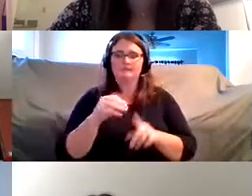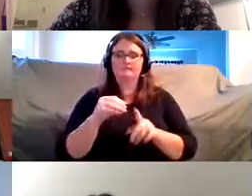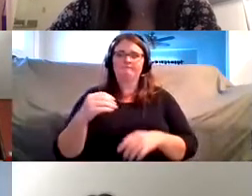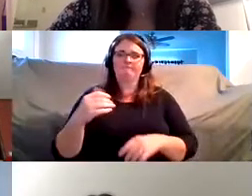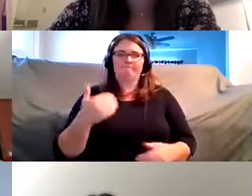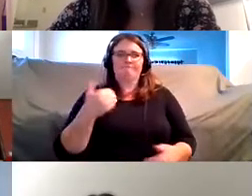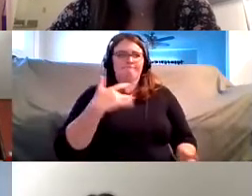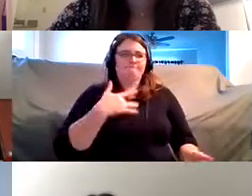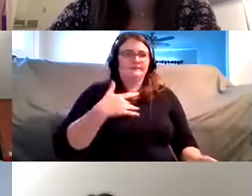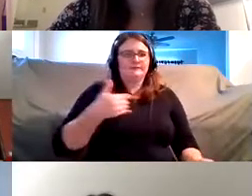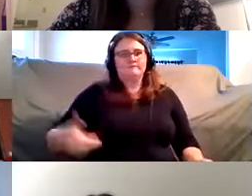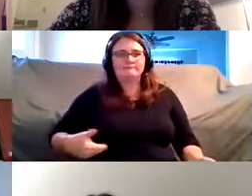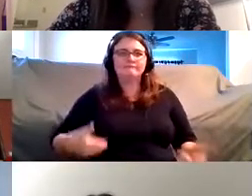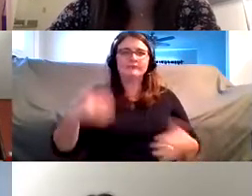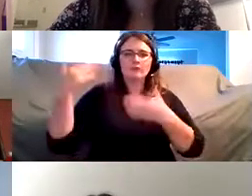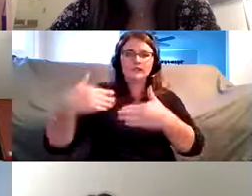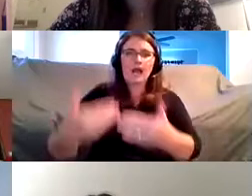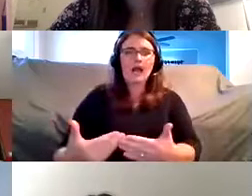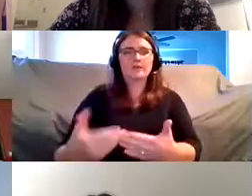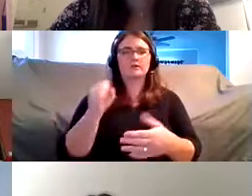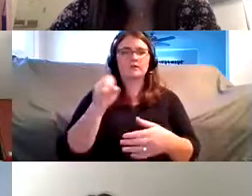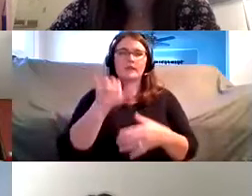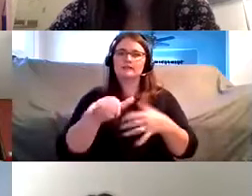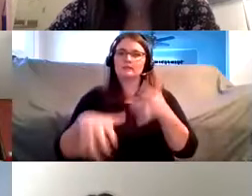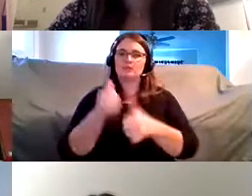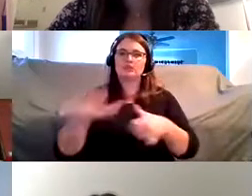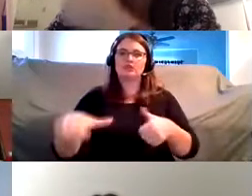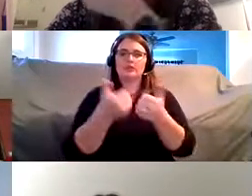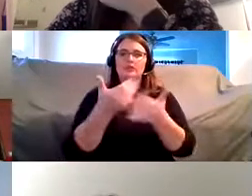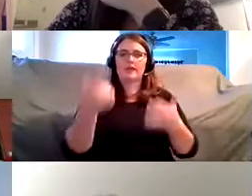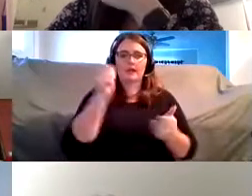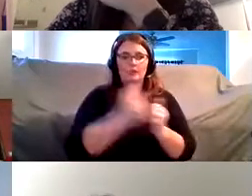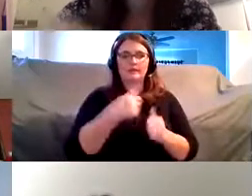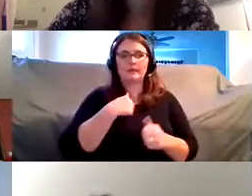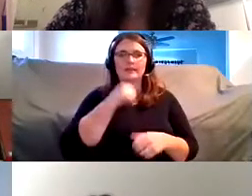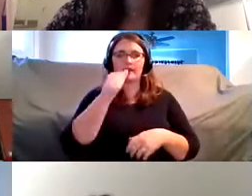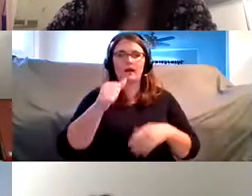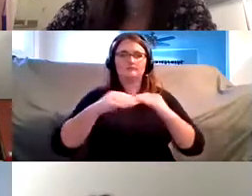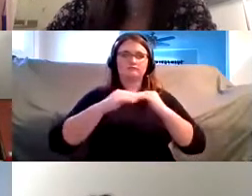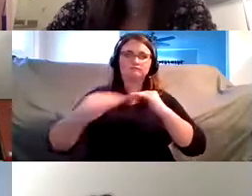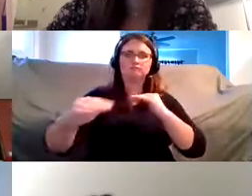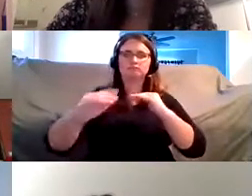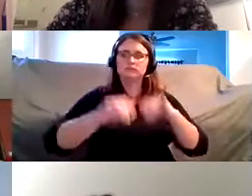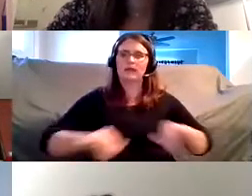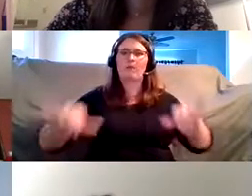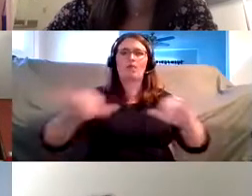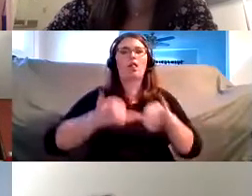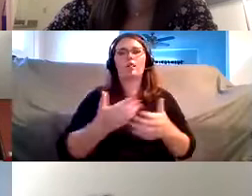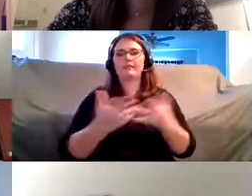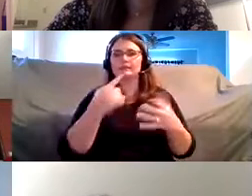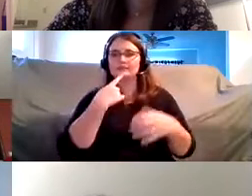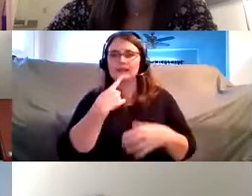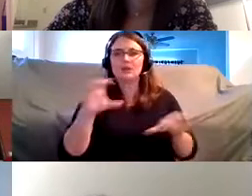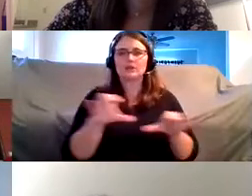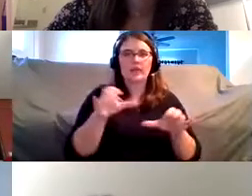deal with over the years, are the microaggressions and the incivility, the things that are said and done that are undercover, or